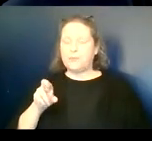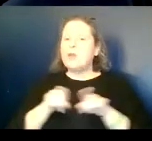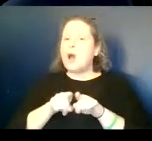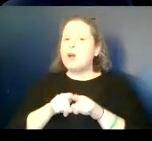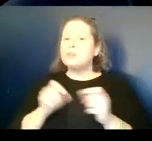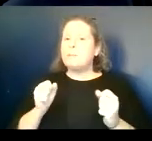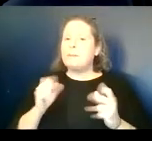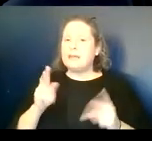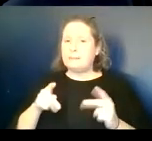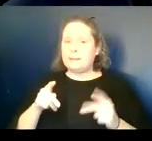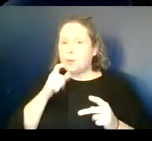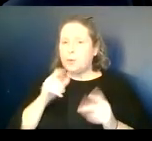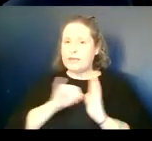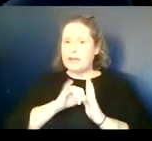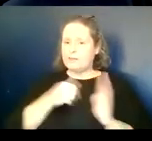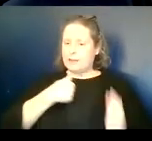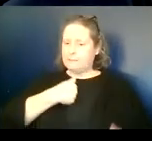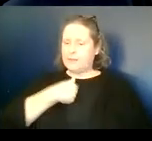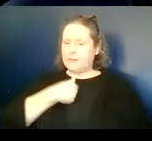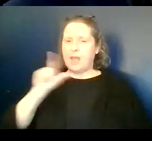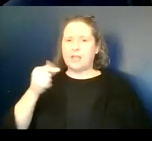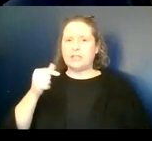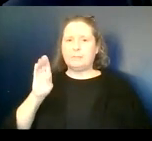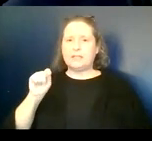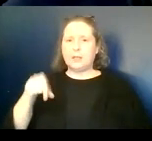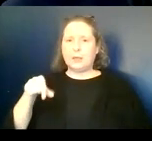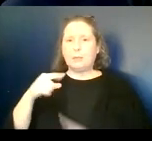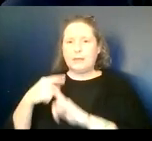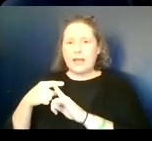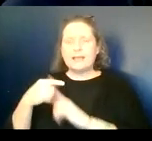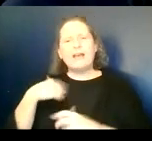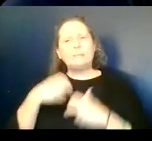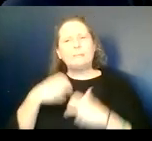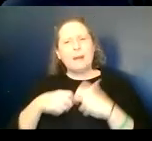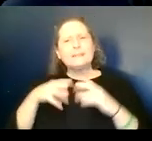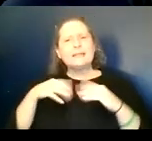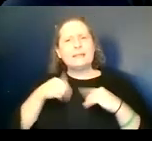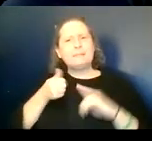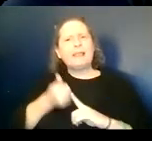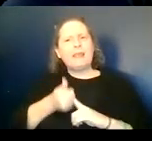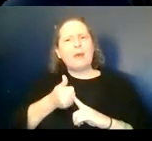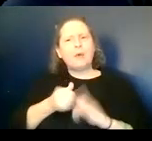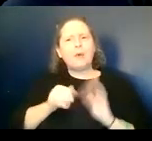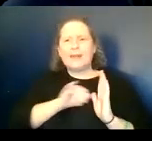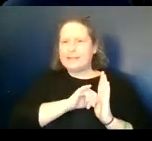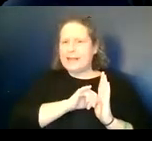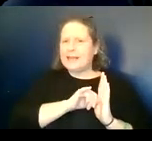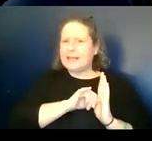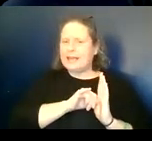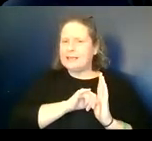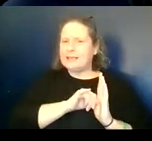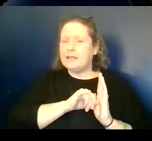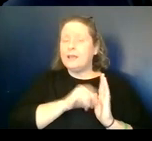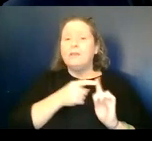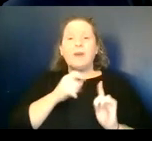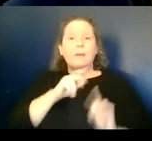have difficulty accepting their identity, and from personal experience and